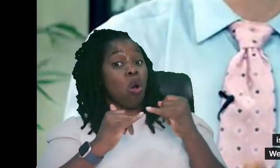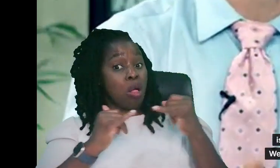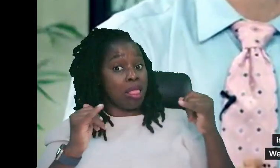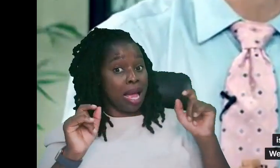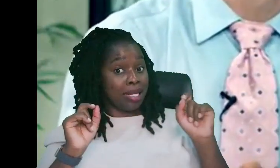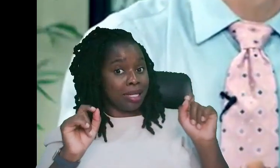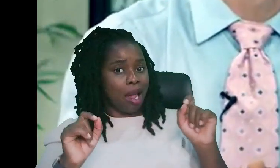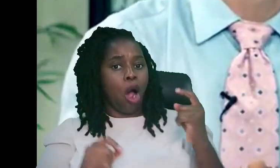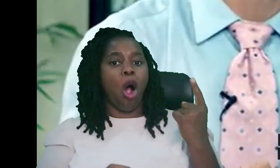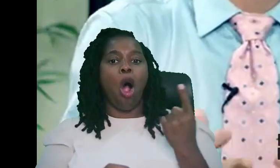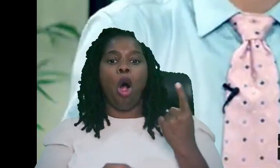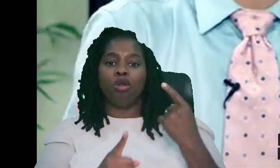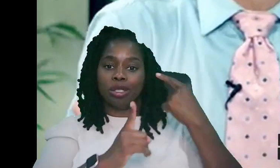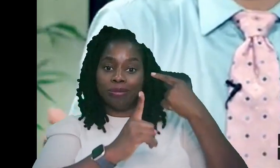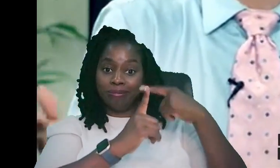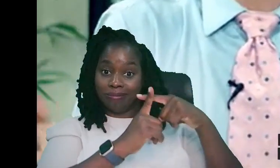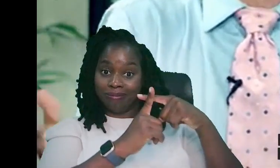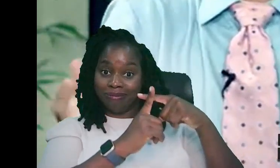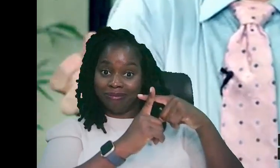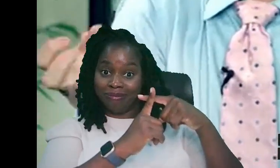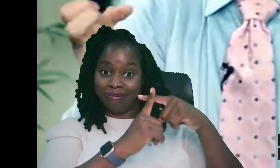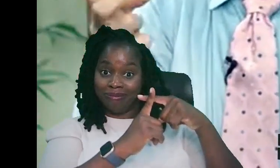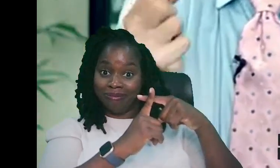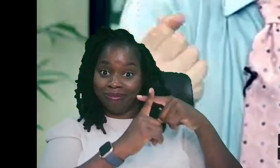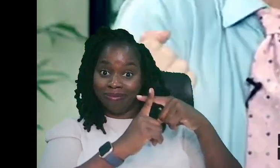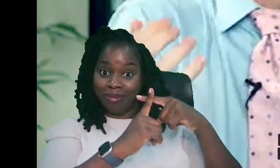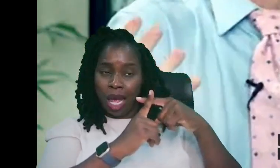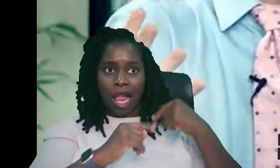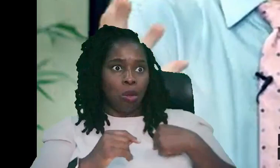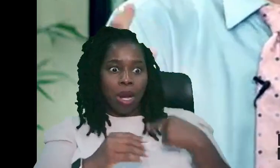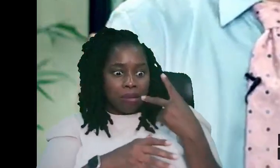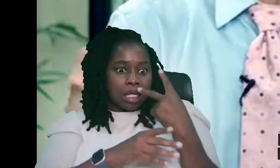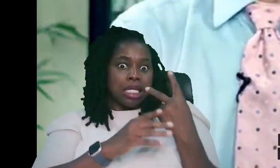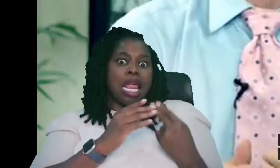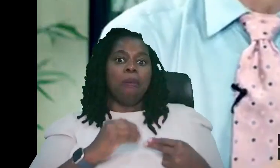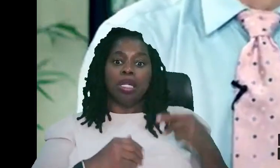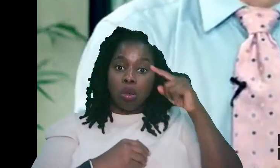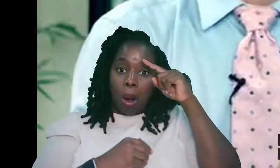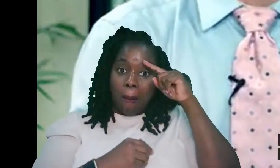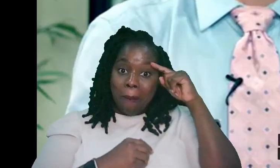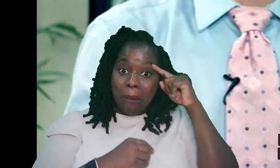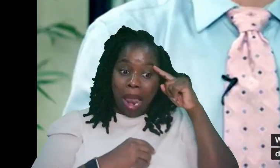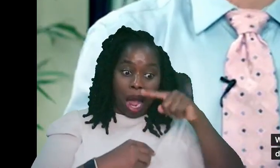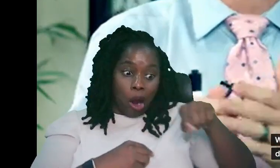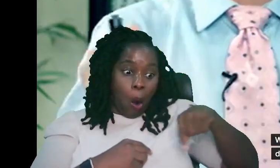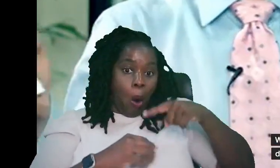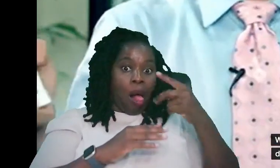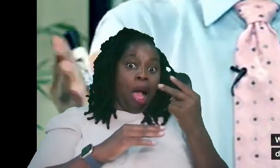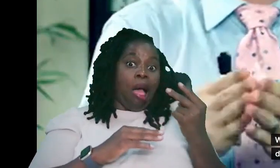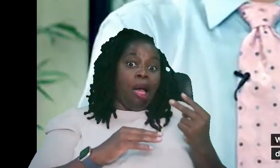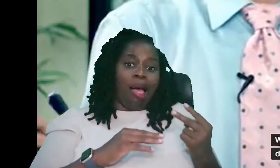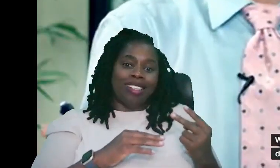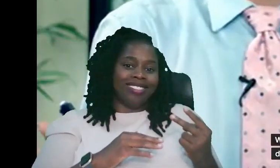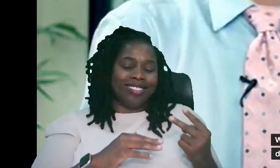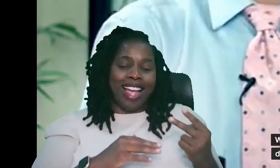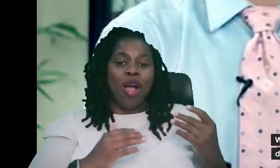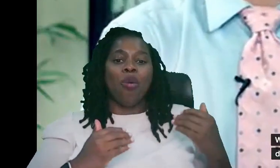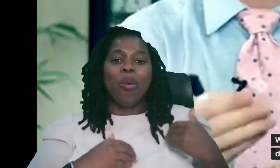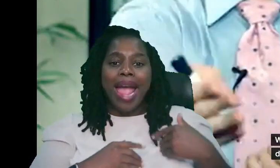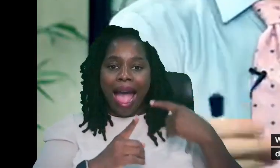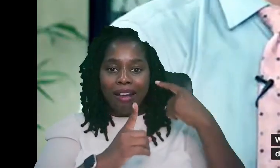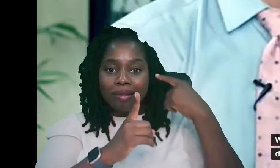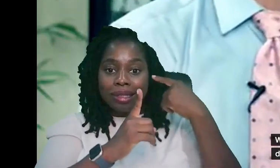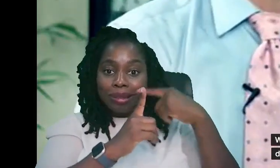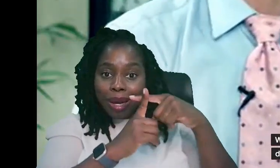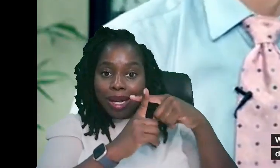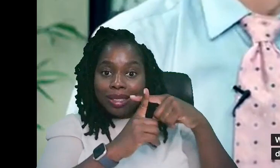always positive. Right? We haven't slipped into a black hole of oblivion. All right? We have positive line segments.